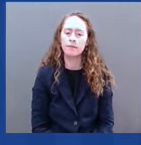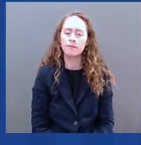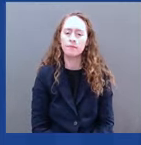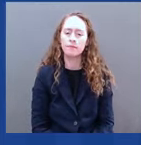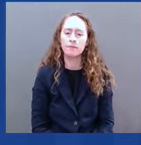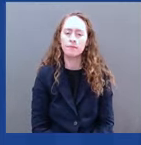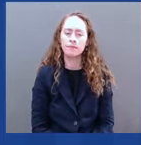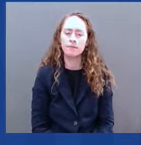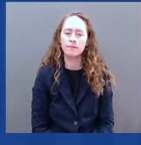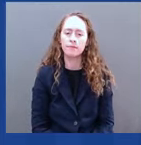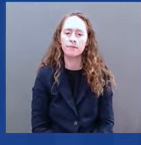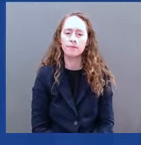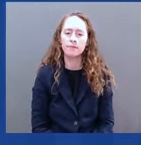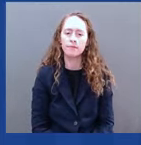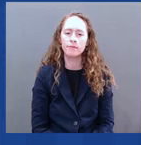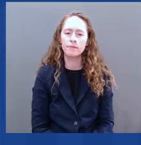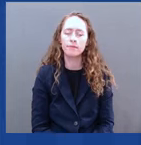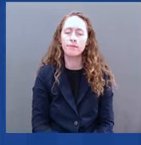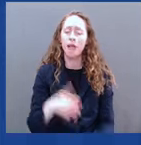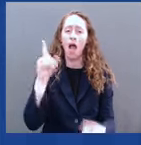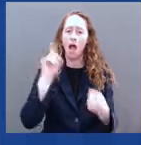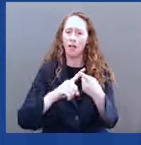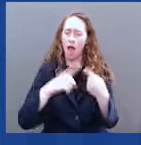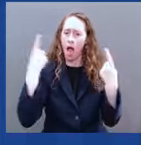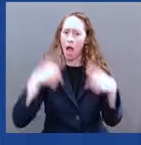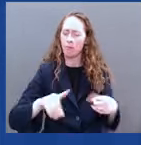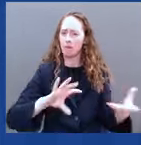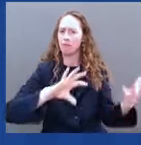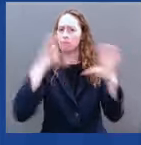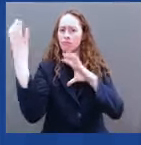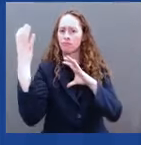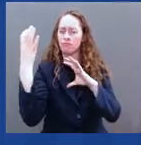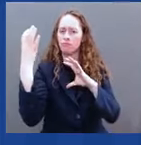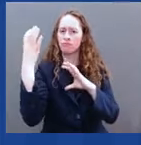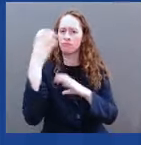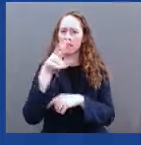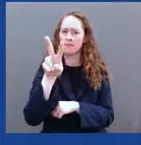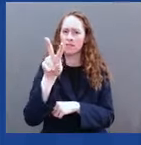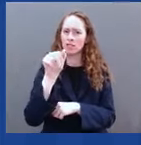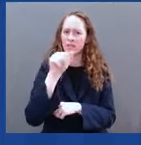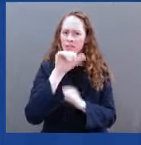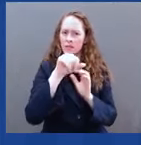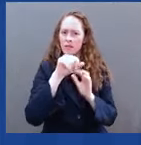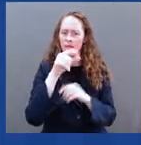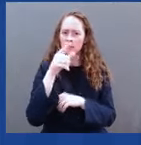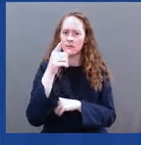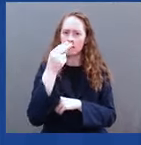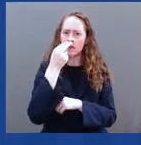and carrying Nazi banners and literally singing the same vile